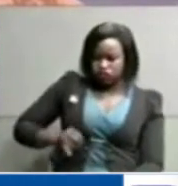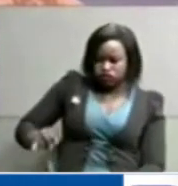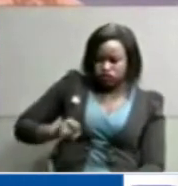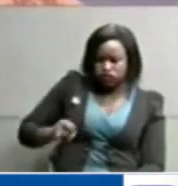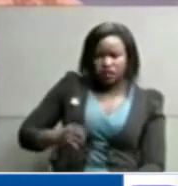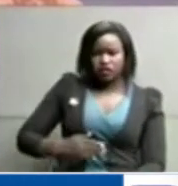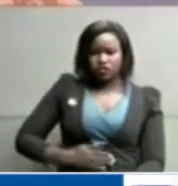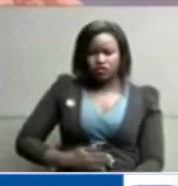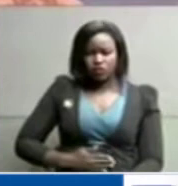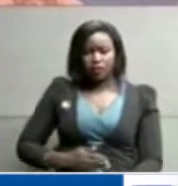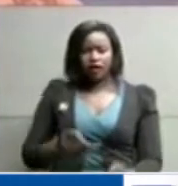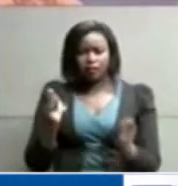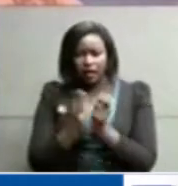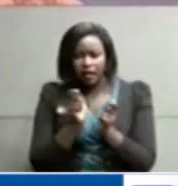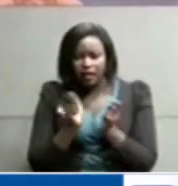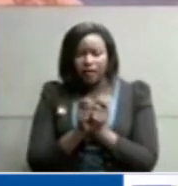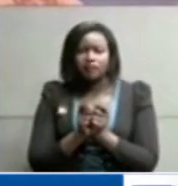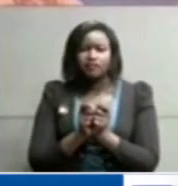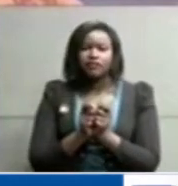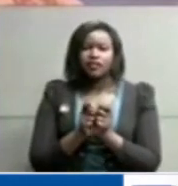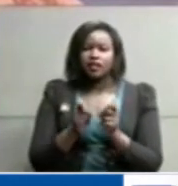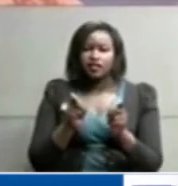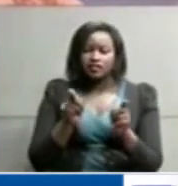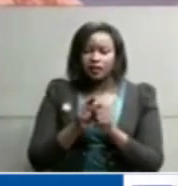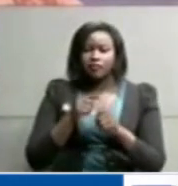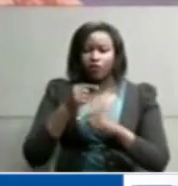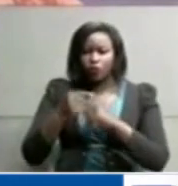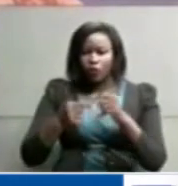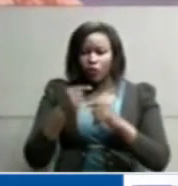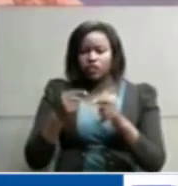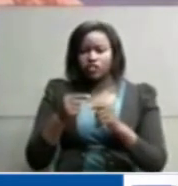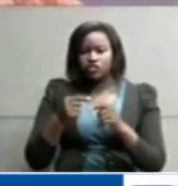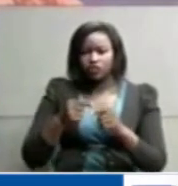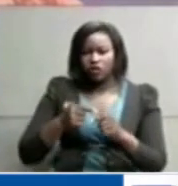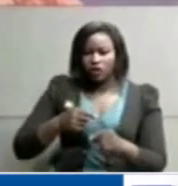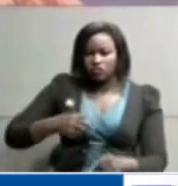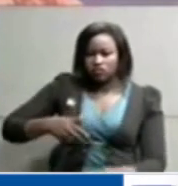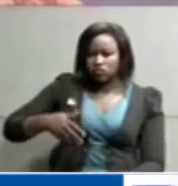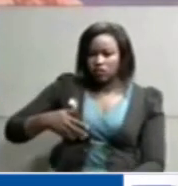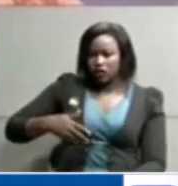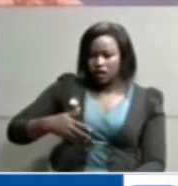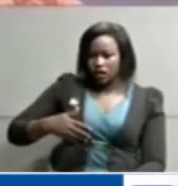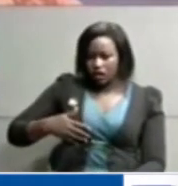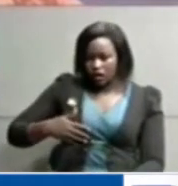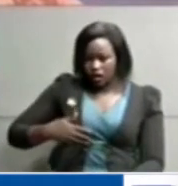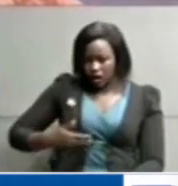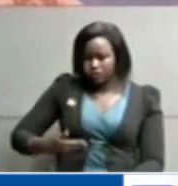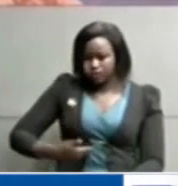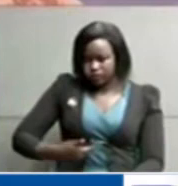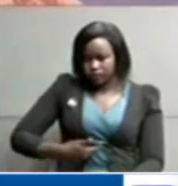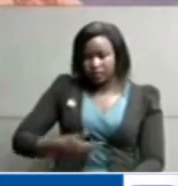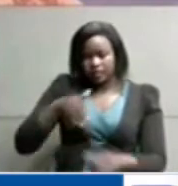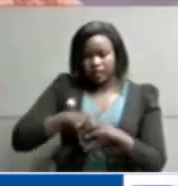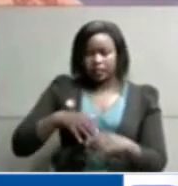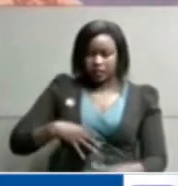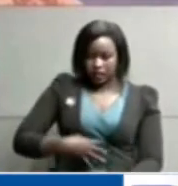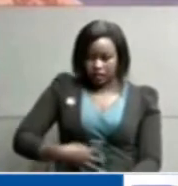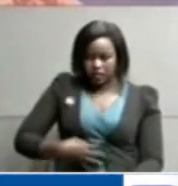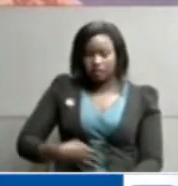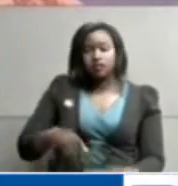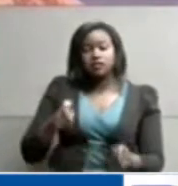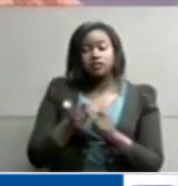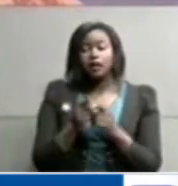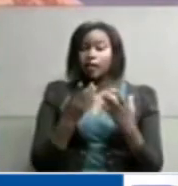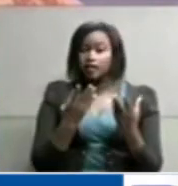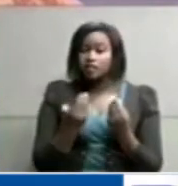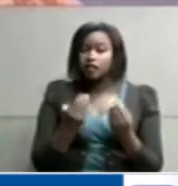pain, and they are shedding the virus through their intestines. So there's a possibility of orofecal